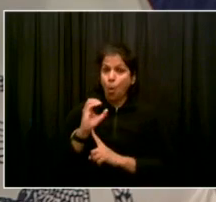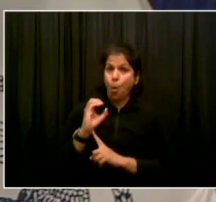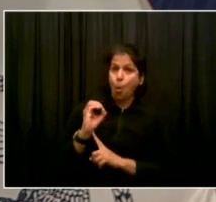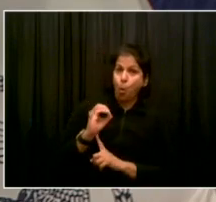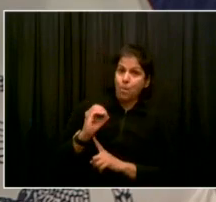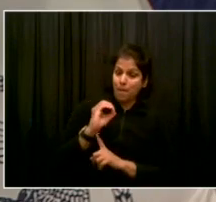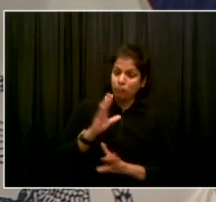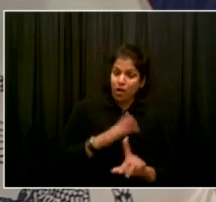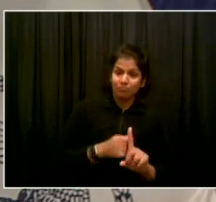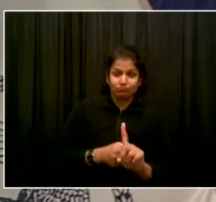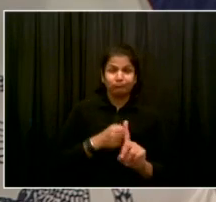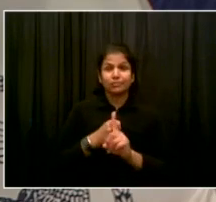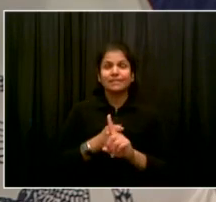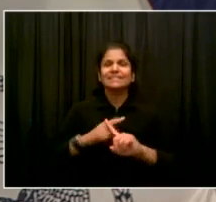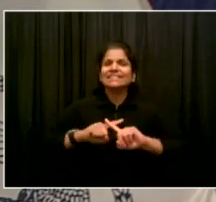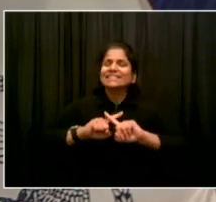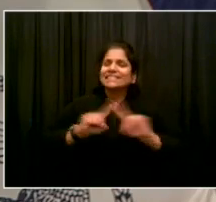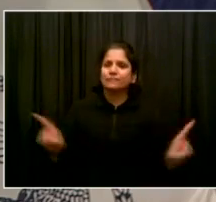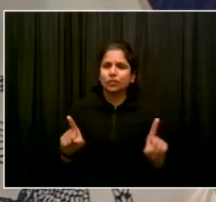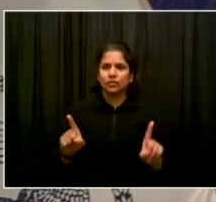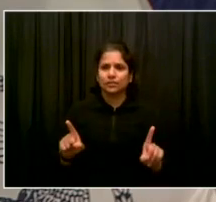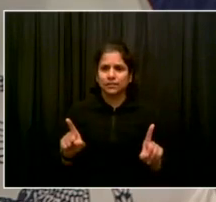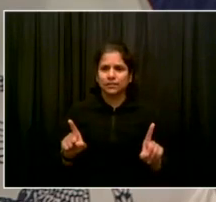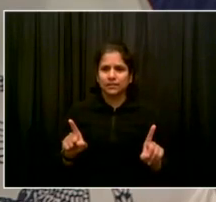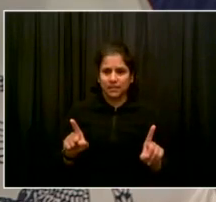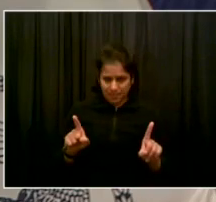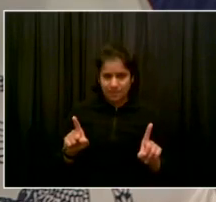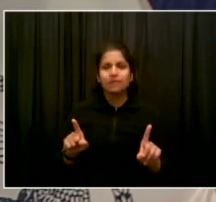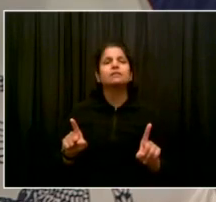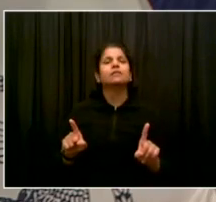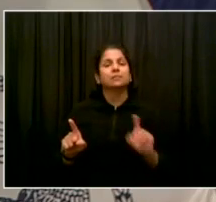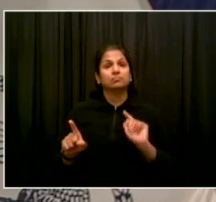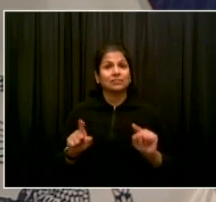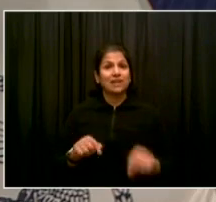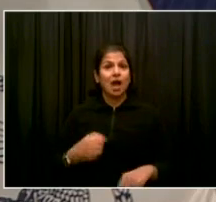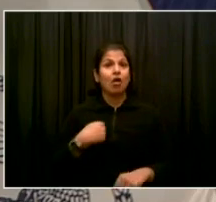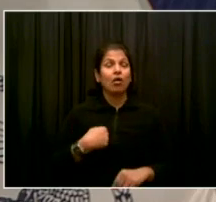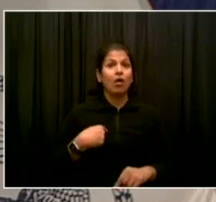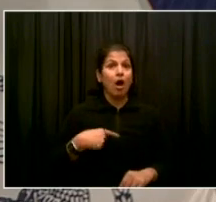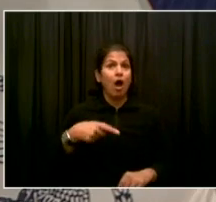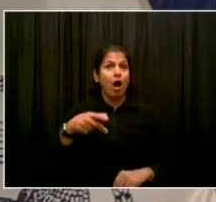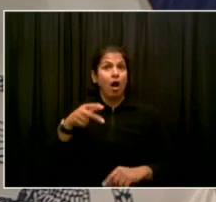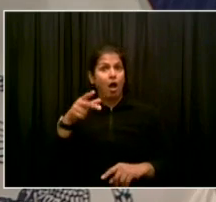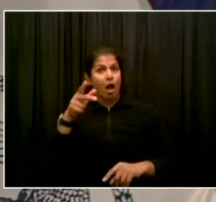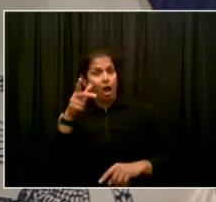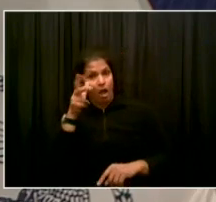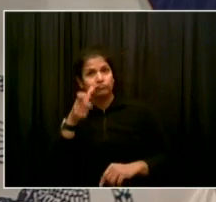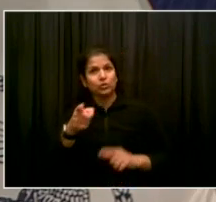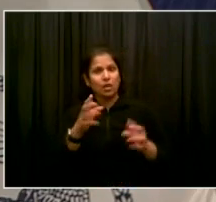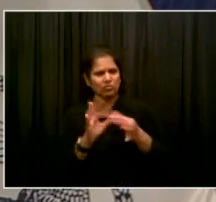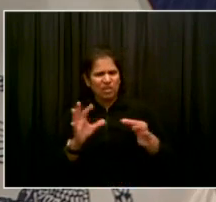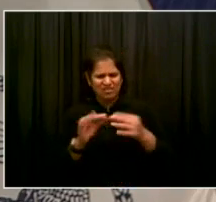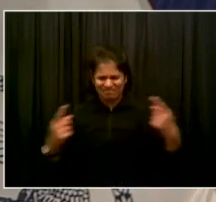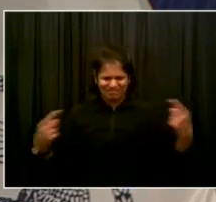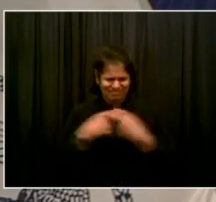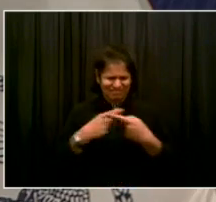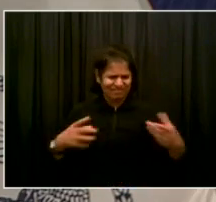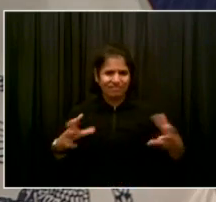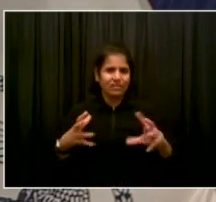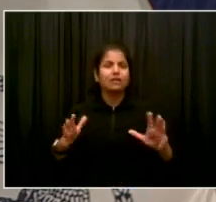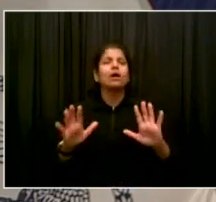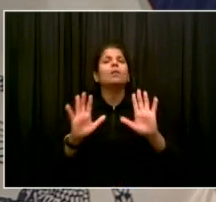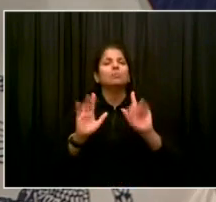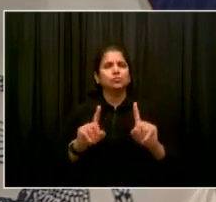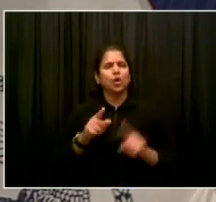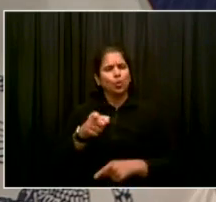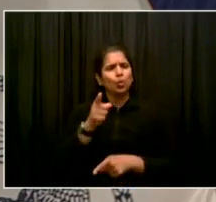reassuring people. I heard you say, you feel there's some mixed message. Well, I do think there's some whipping up of fear out there, but we're not